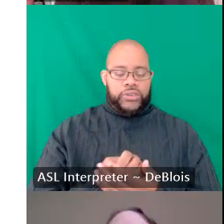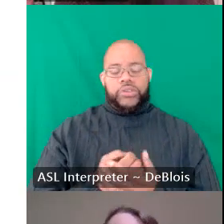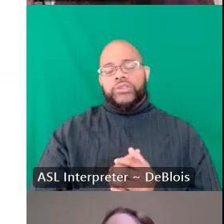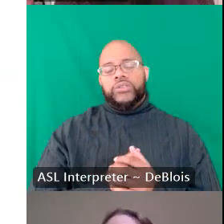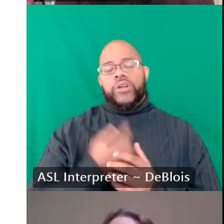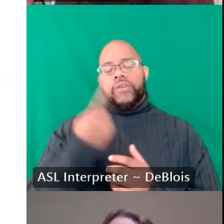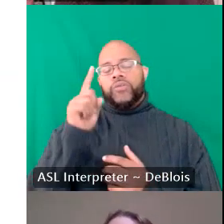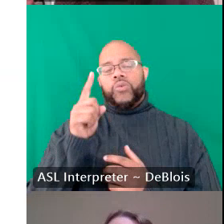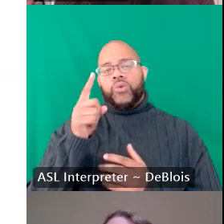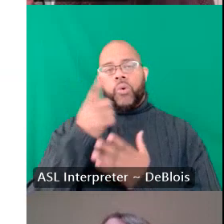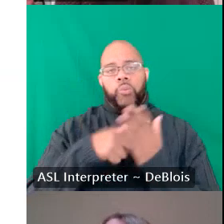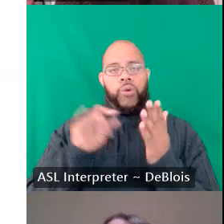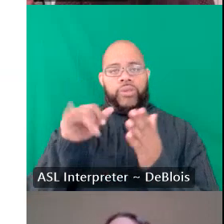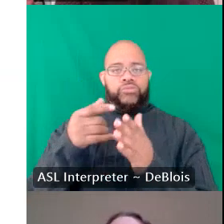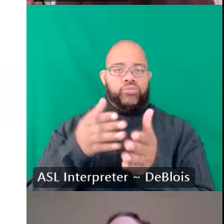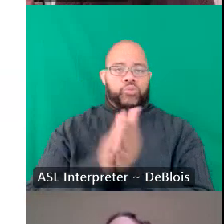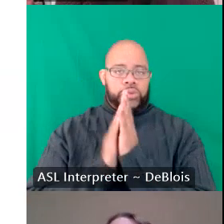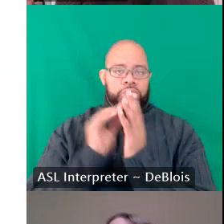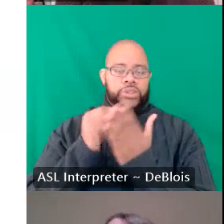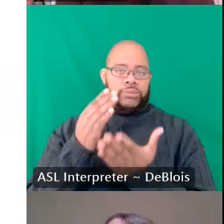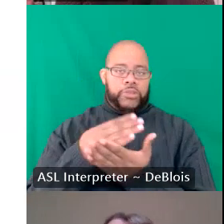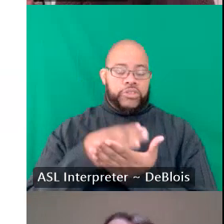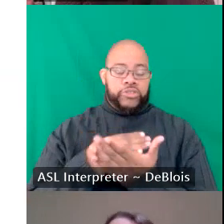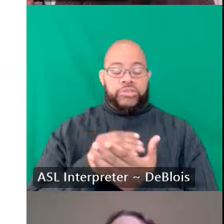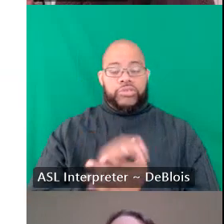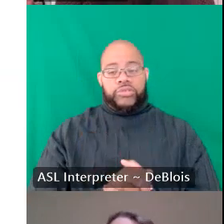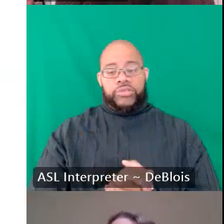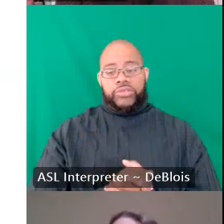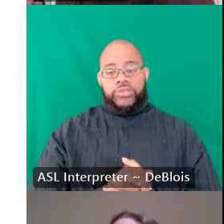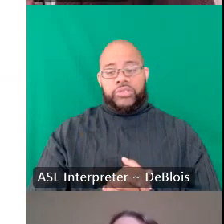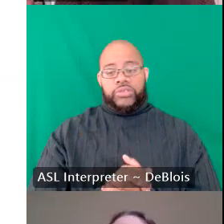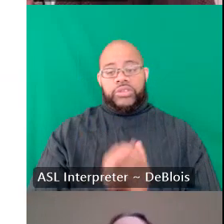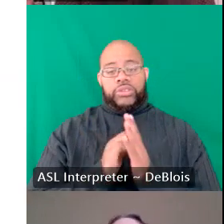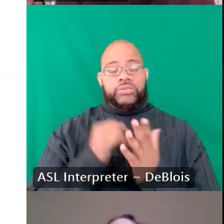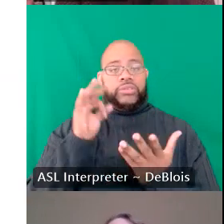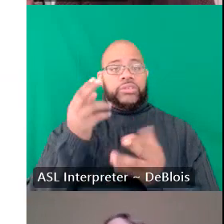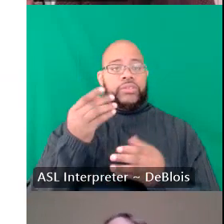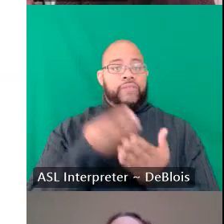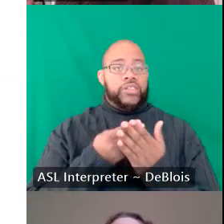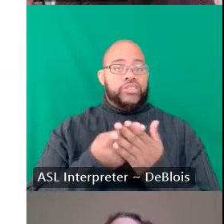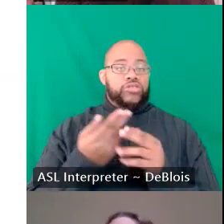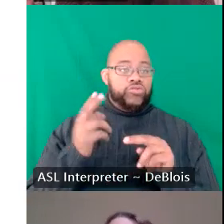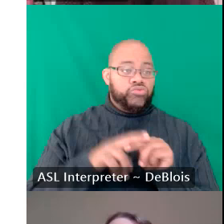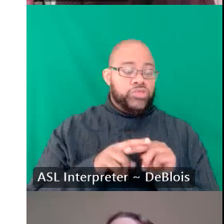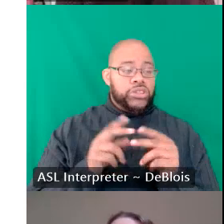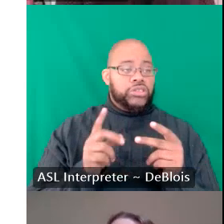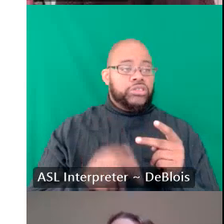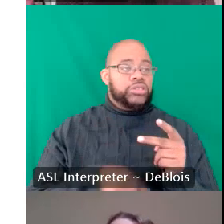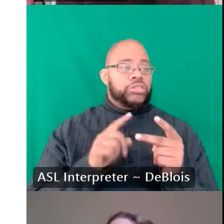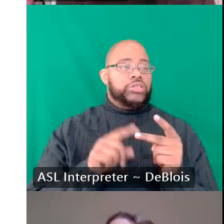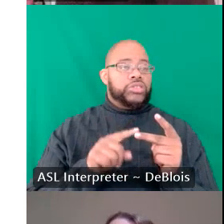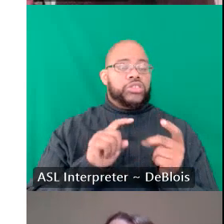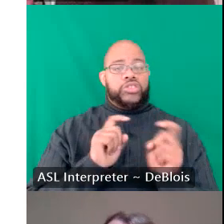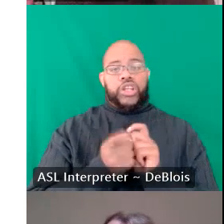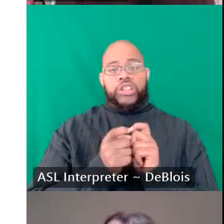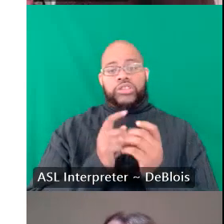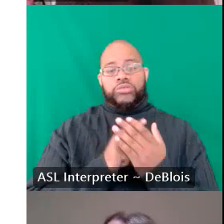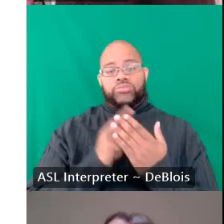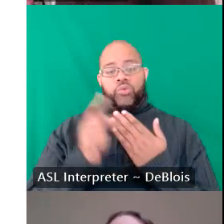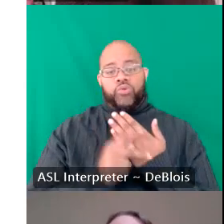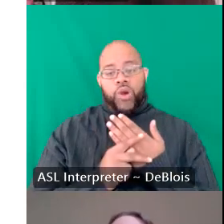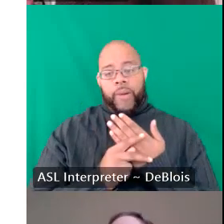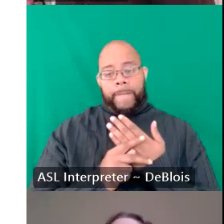what is being requested in the budget, whether it's, for example, a funding increase, a change in a program,